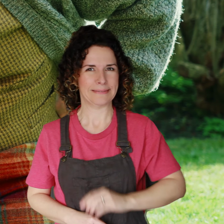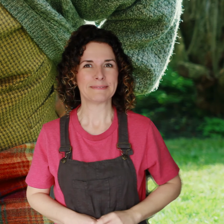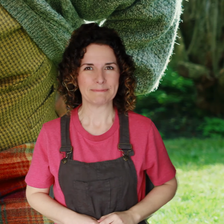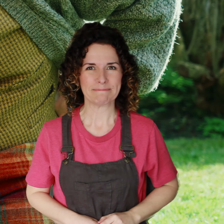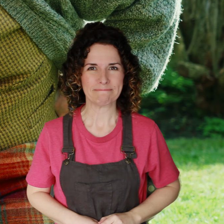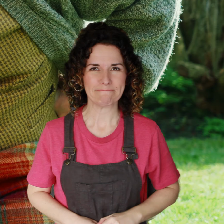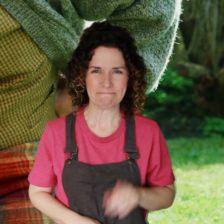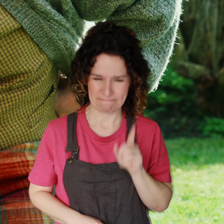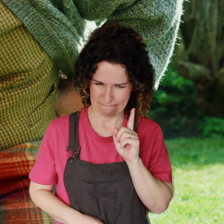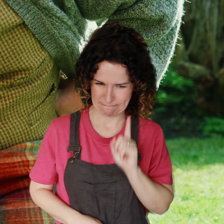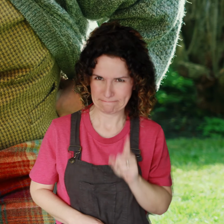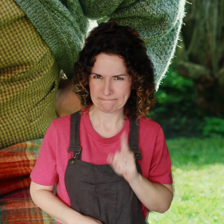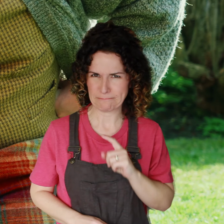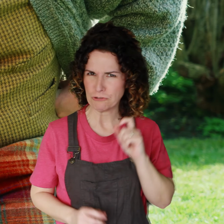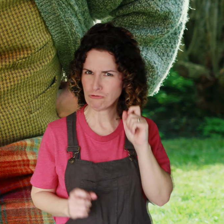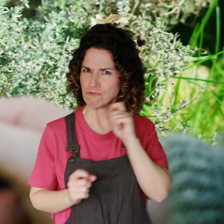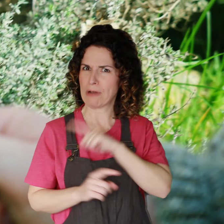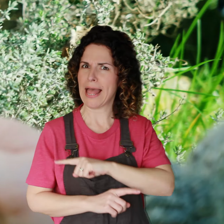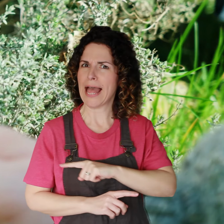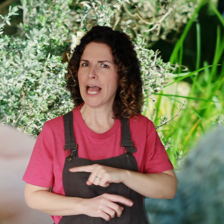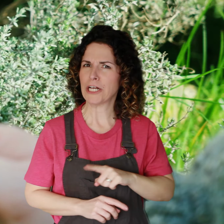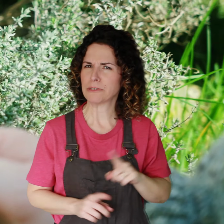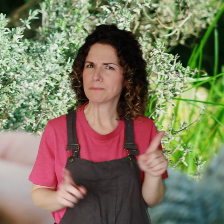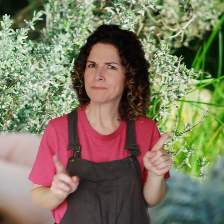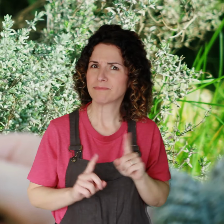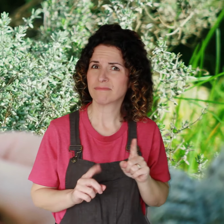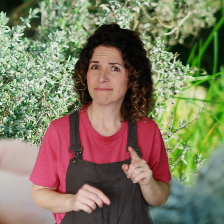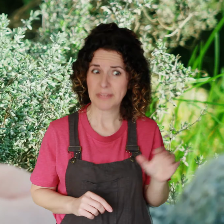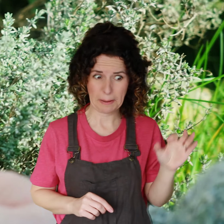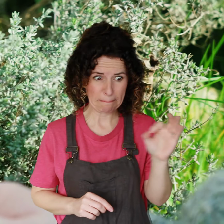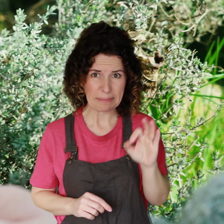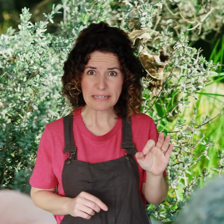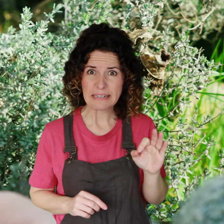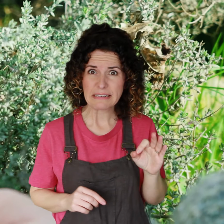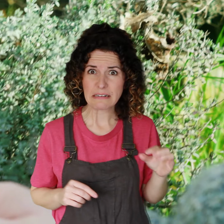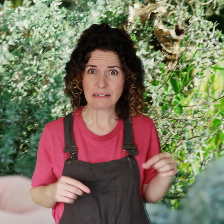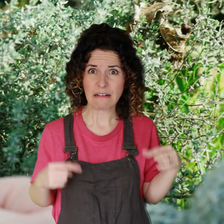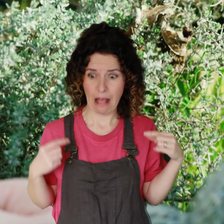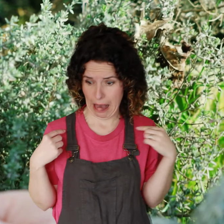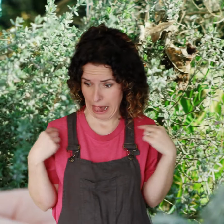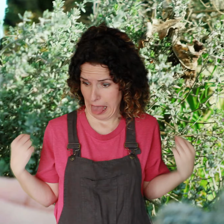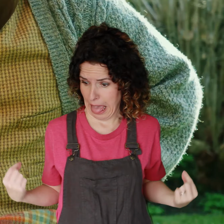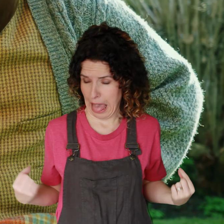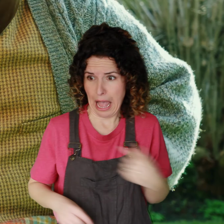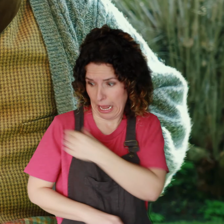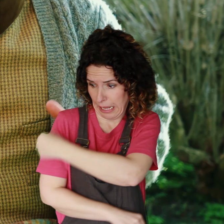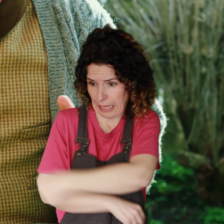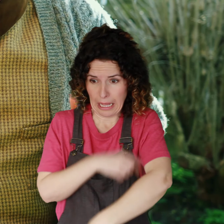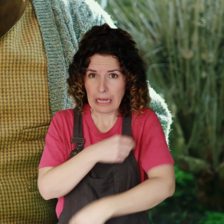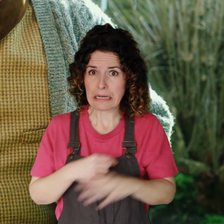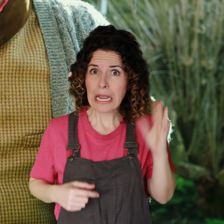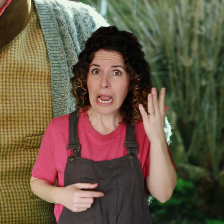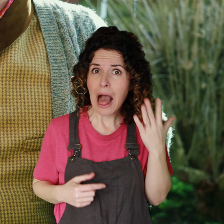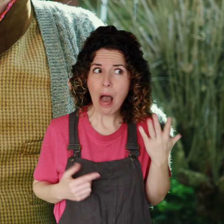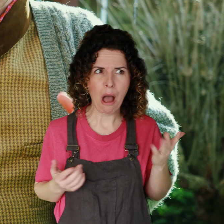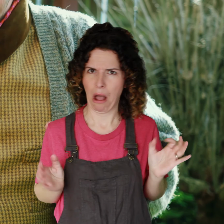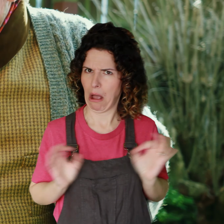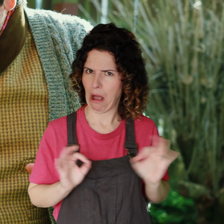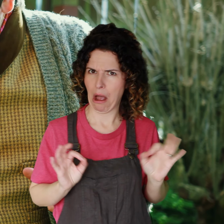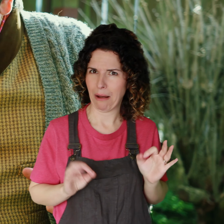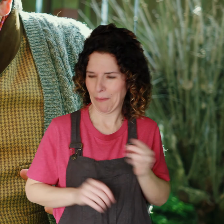That's what's strange. This bee hasn't got yellow legs like some of the others I've seen. All covered in